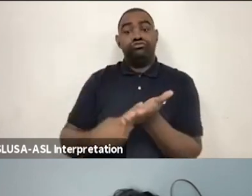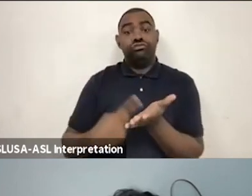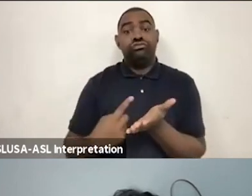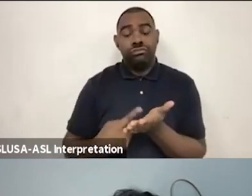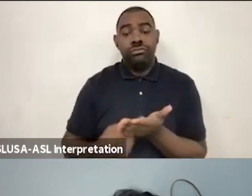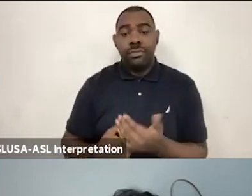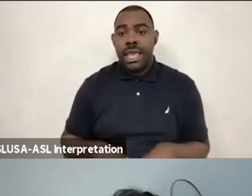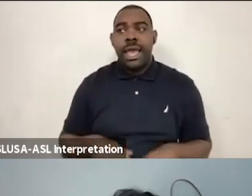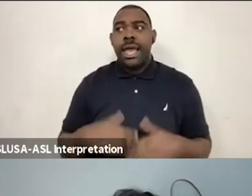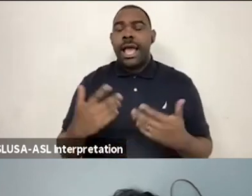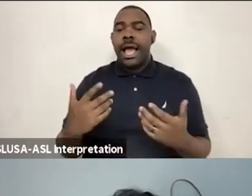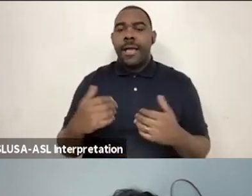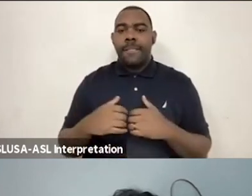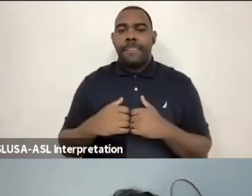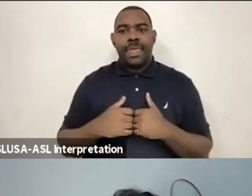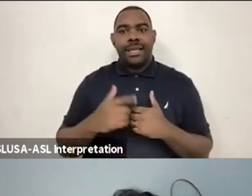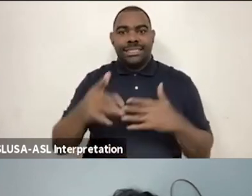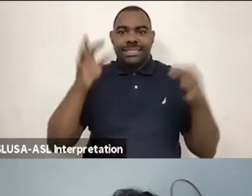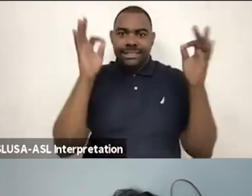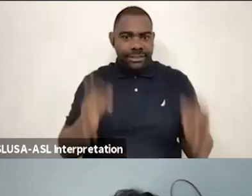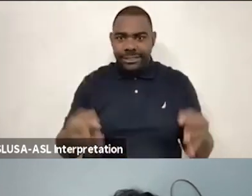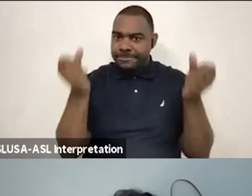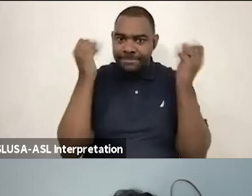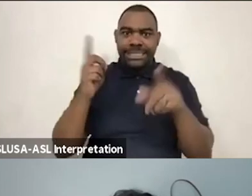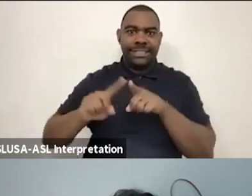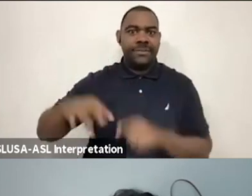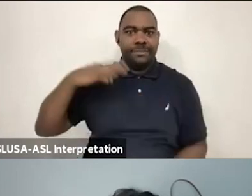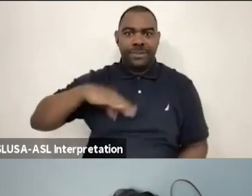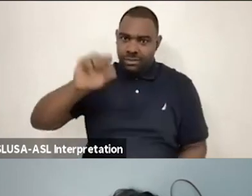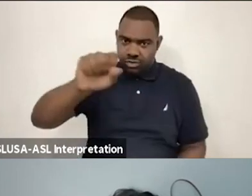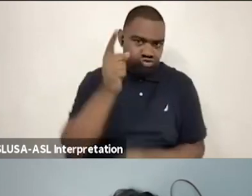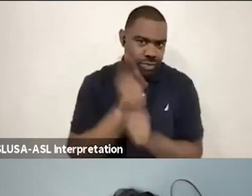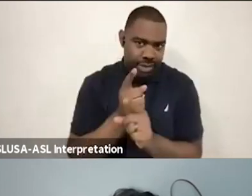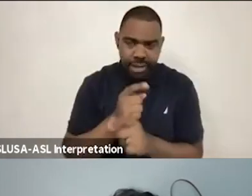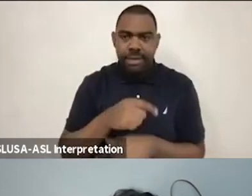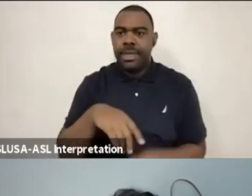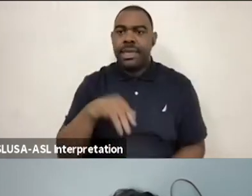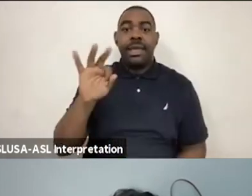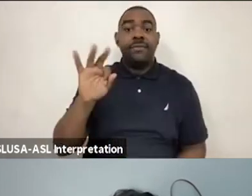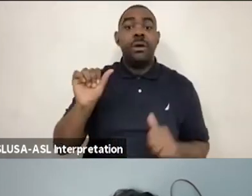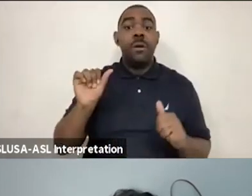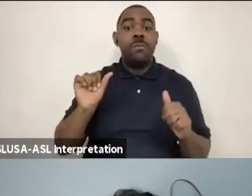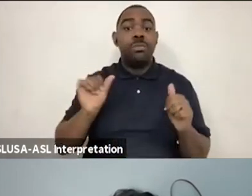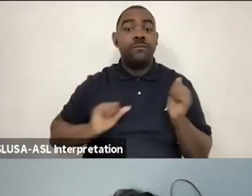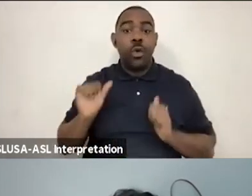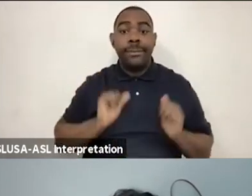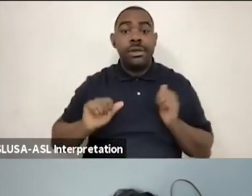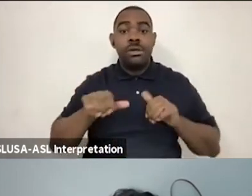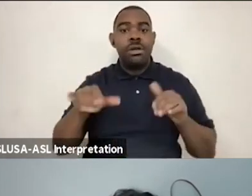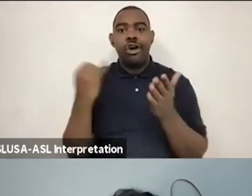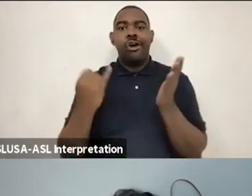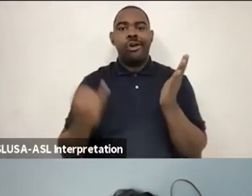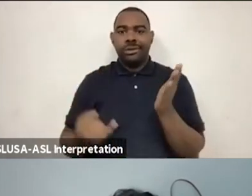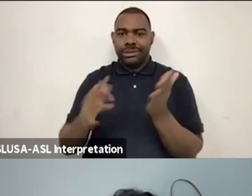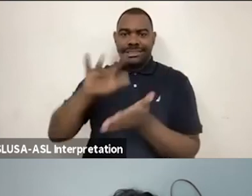conversation. Seek out. Absolutely, there are so many benefits. If there's a performing arts